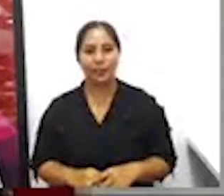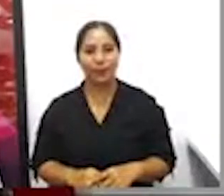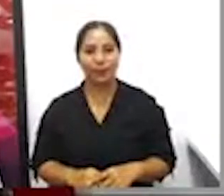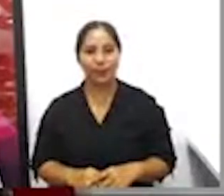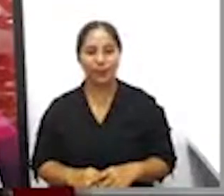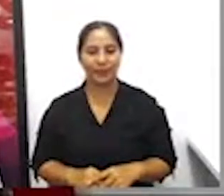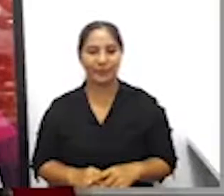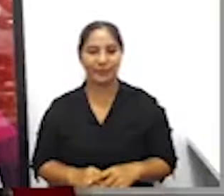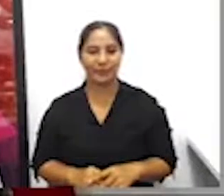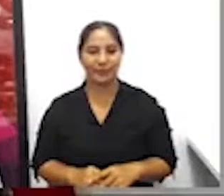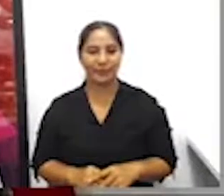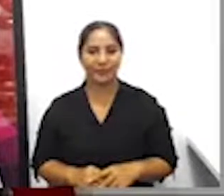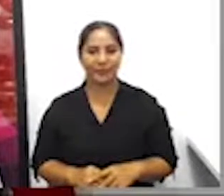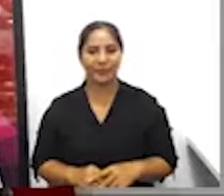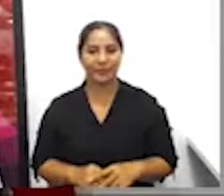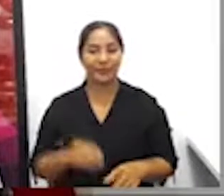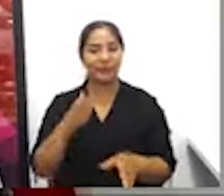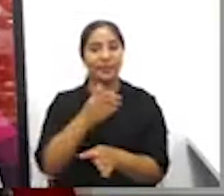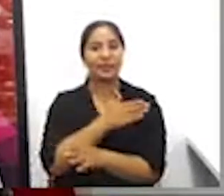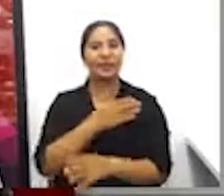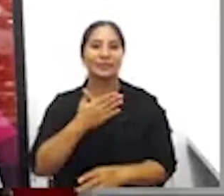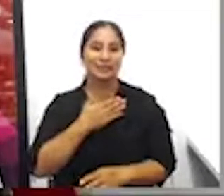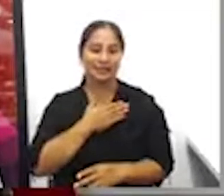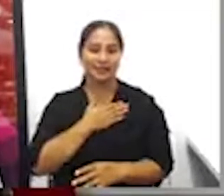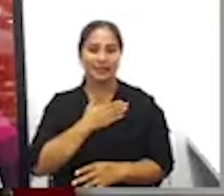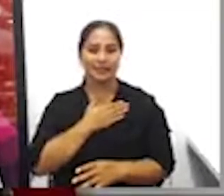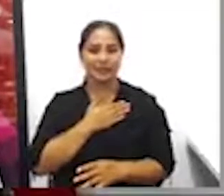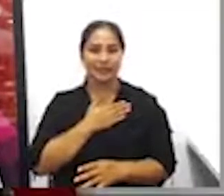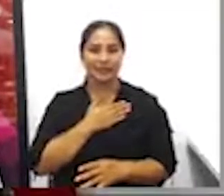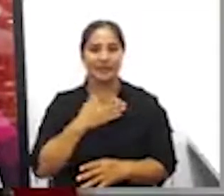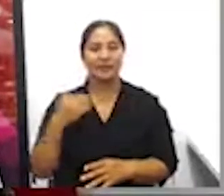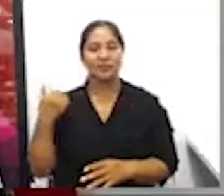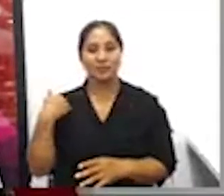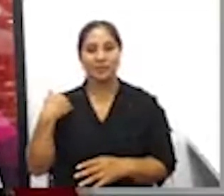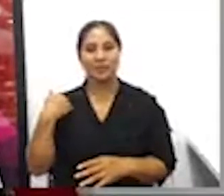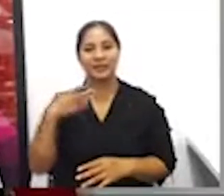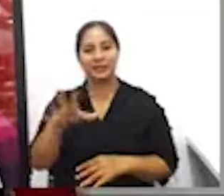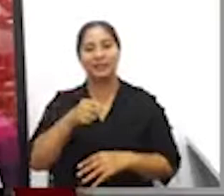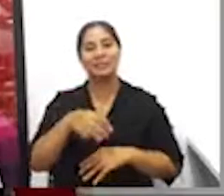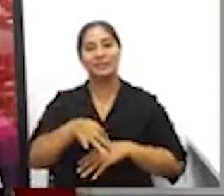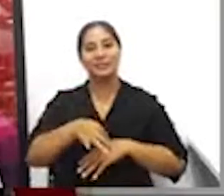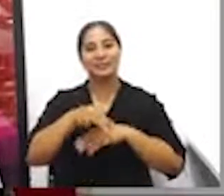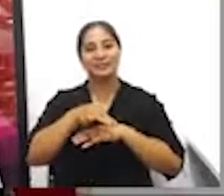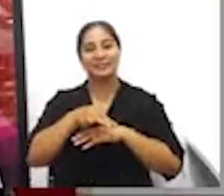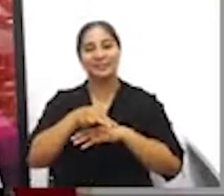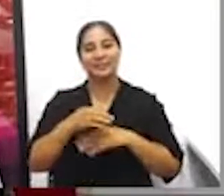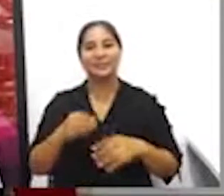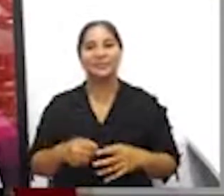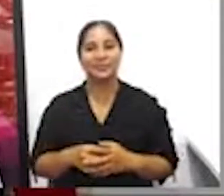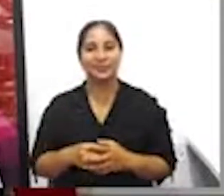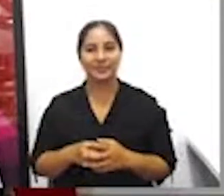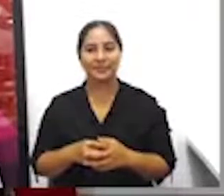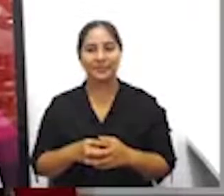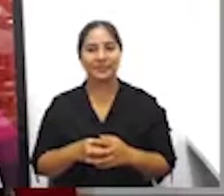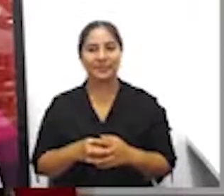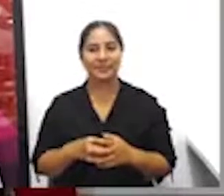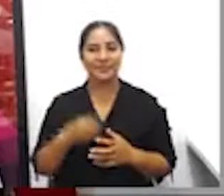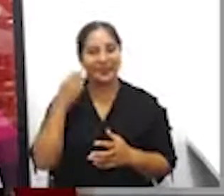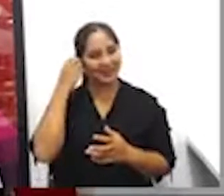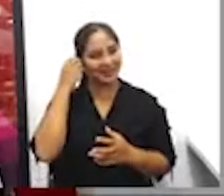government, my students who were graduate students had 2 things that were most important to them.